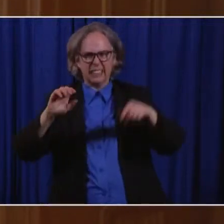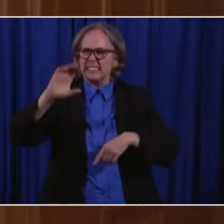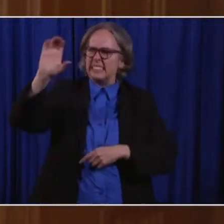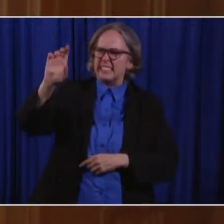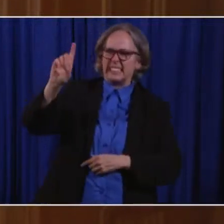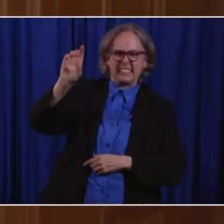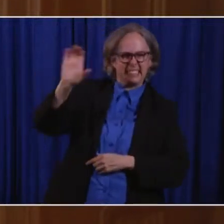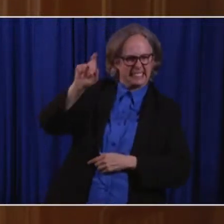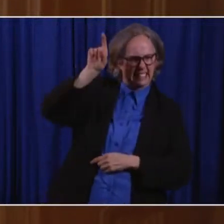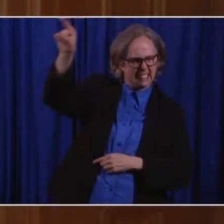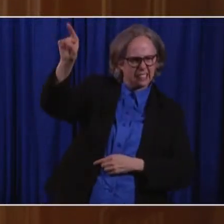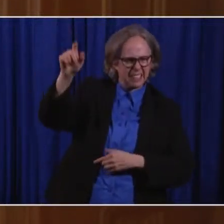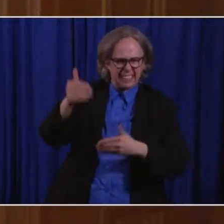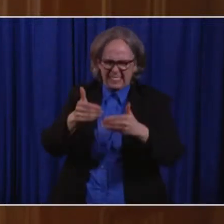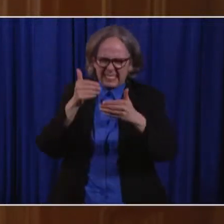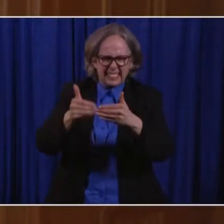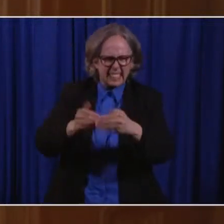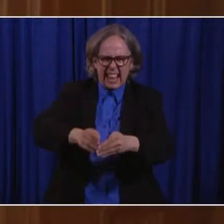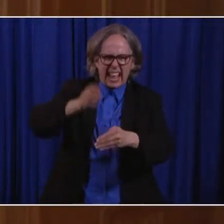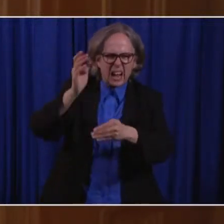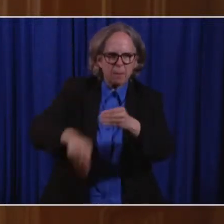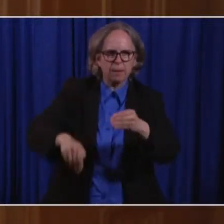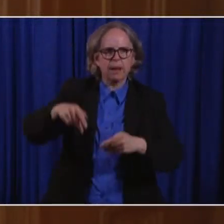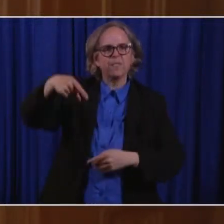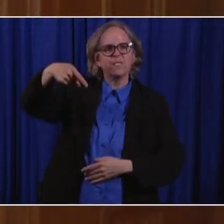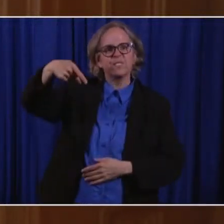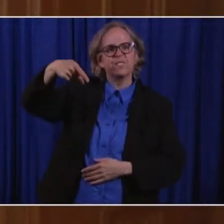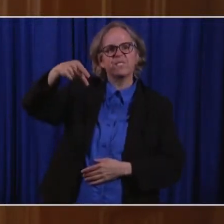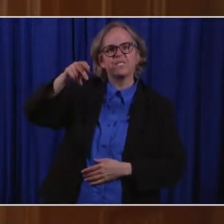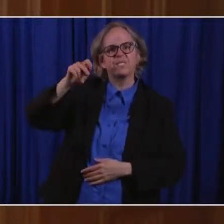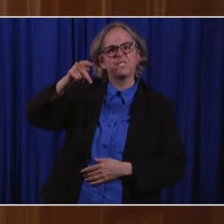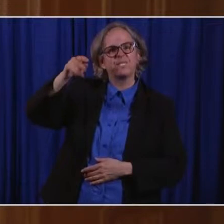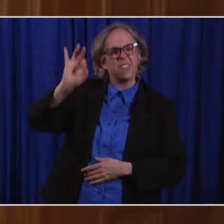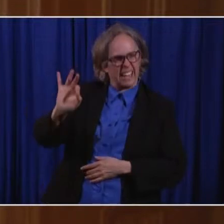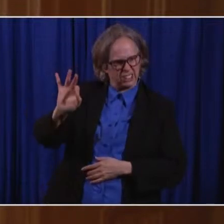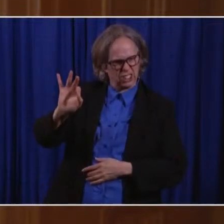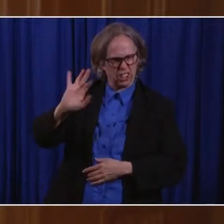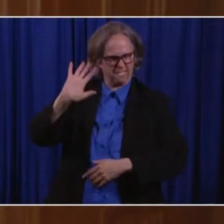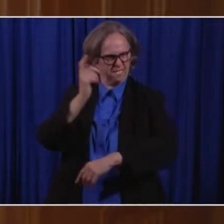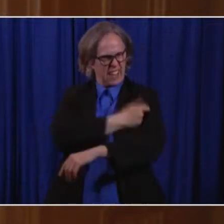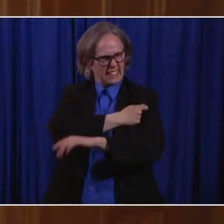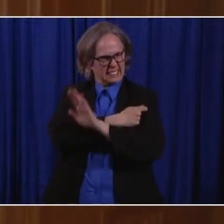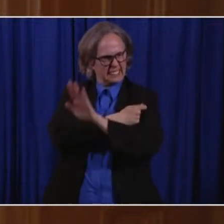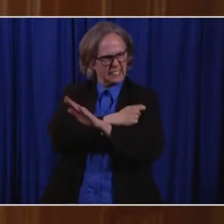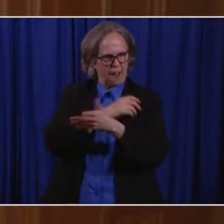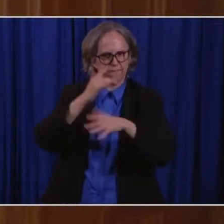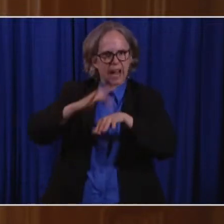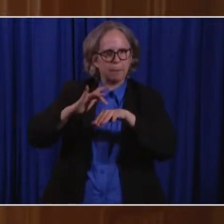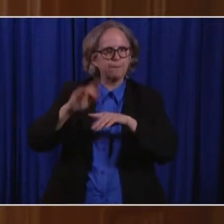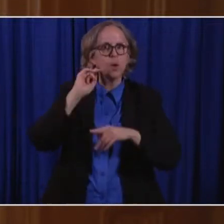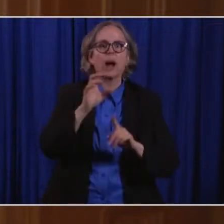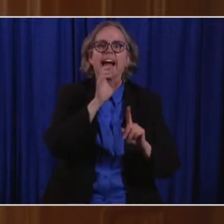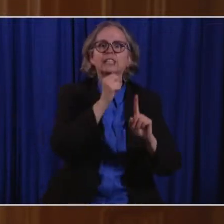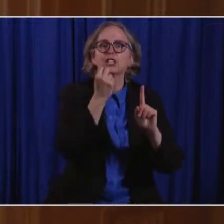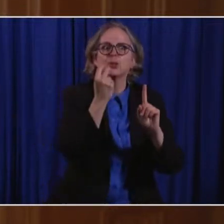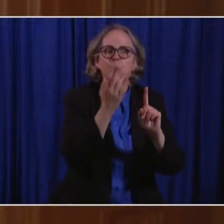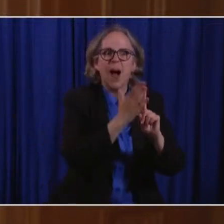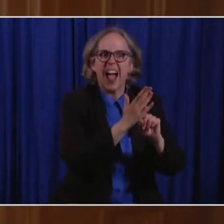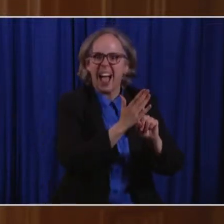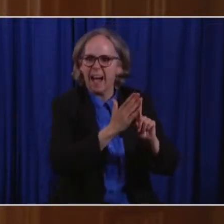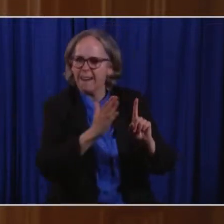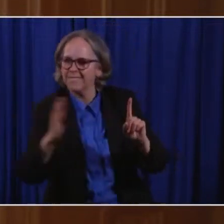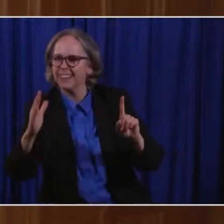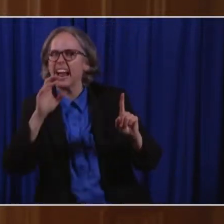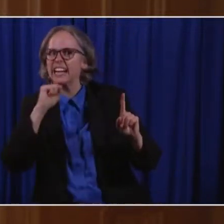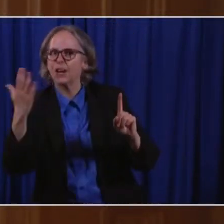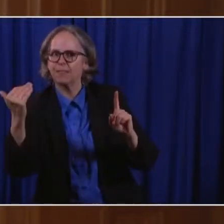process of making the Pfizer vaccine available for our 12 to 15-year-olds. We will